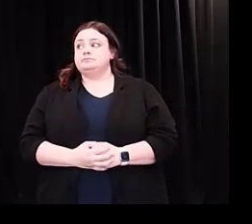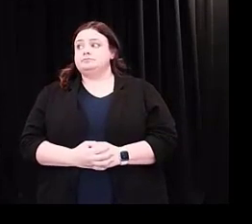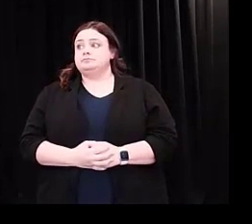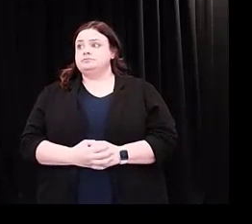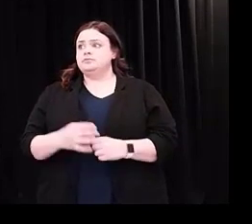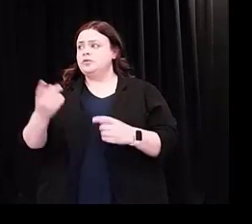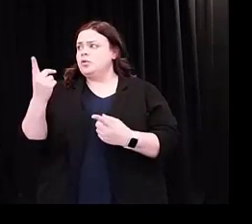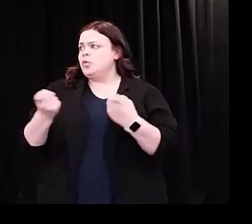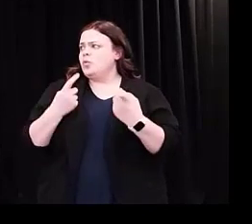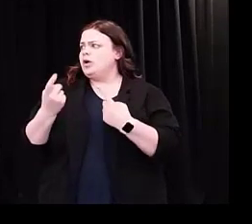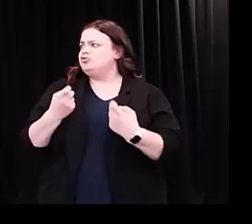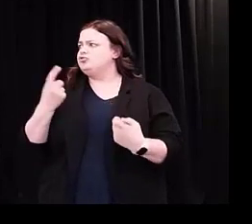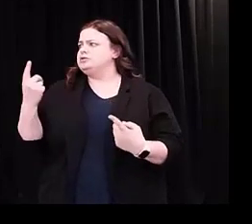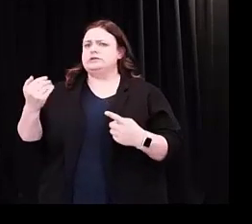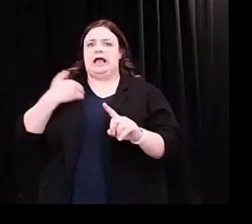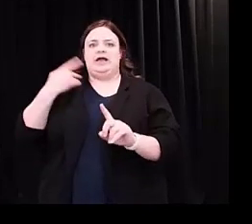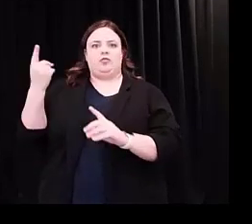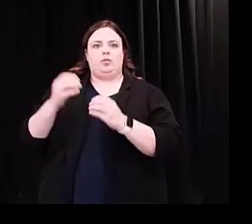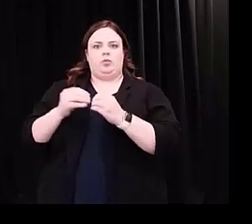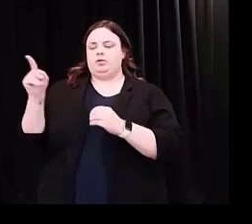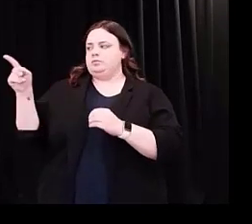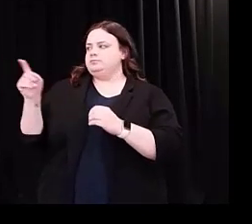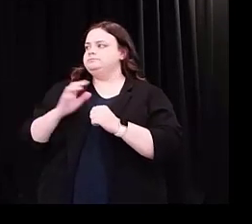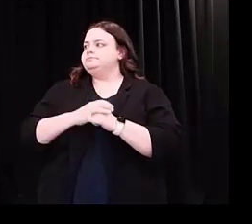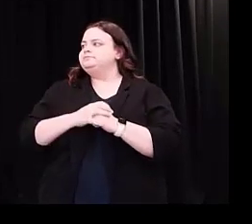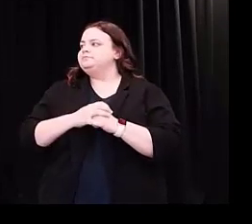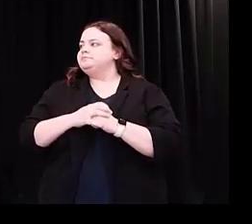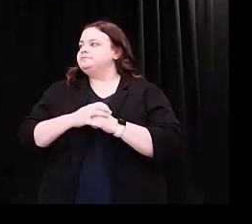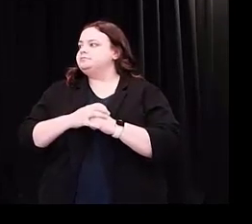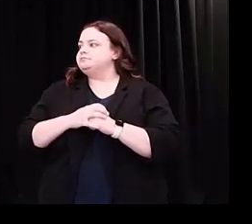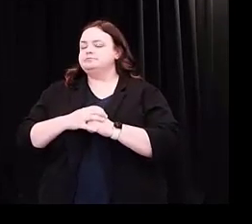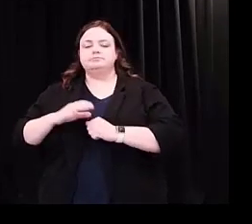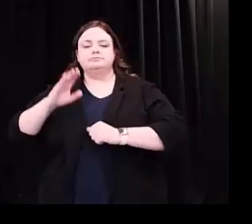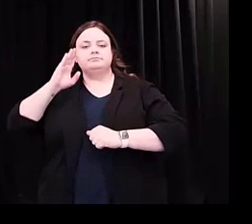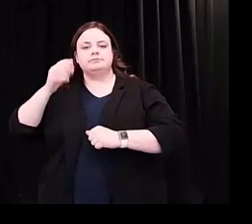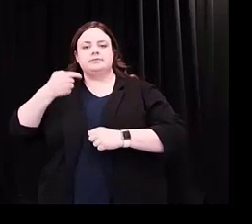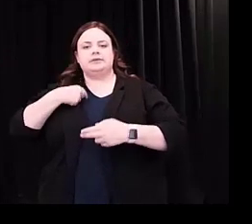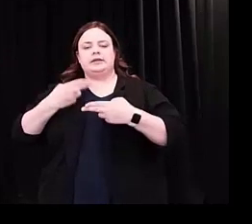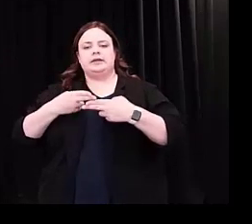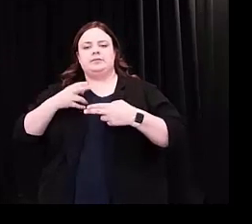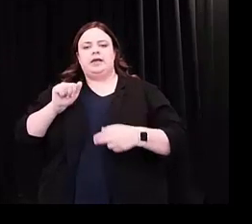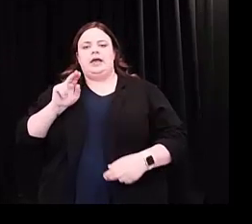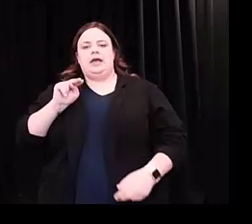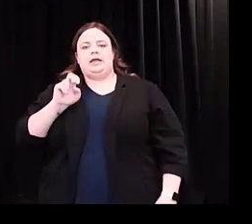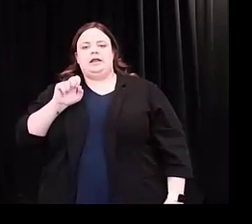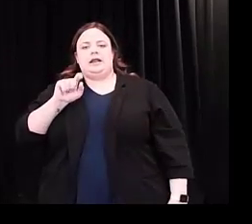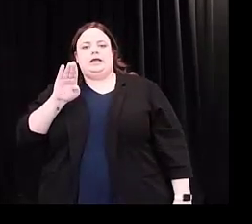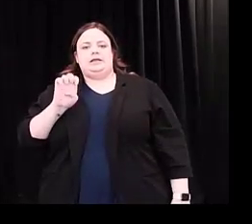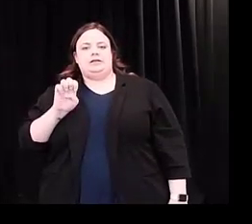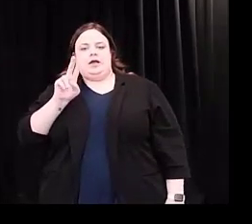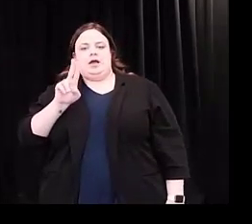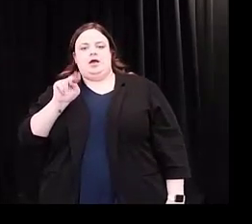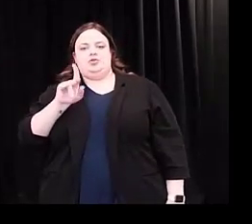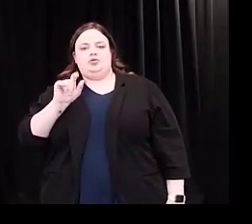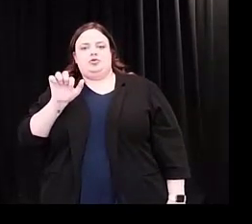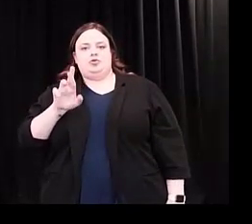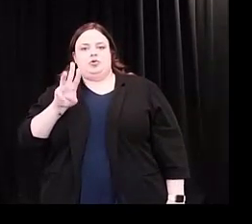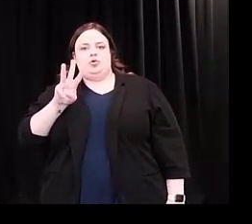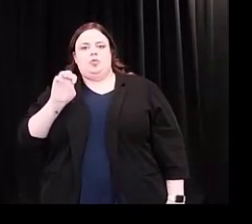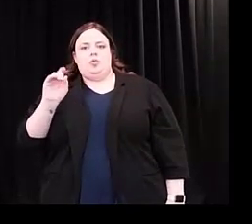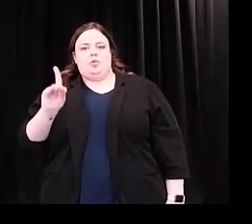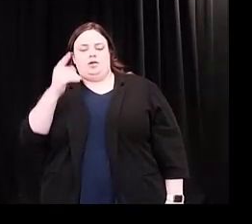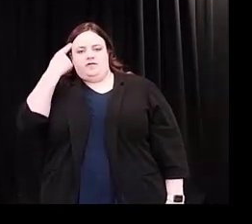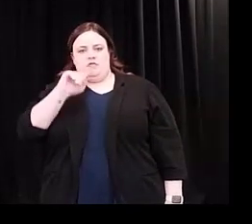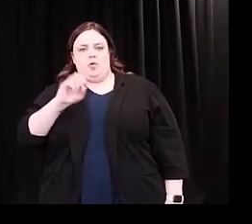more questions in the audience? Okay, gotcha. Yep. Hi, I'm Annette Underwood with Oklahoma School for the Blind. And I just have a